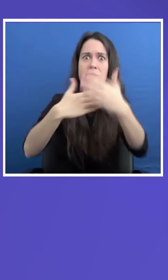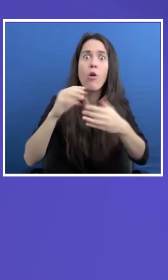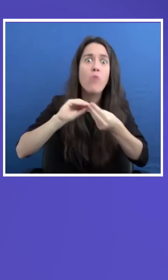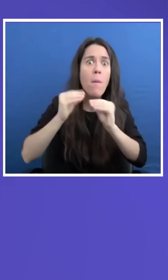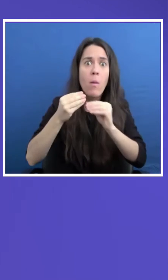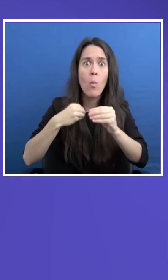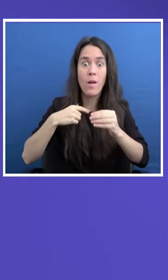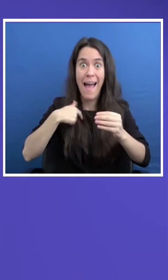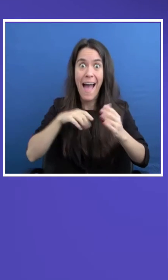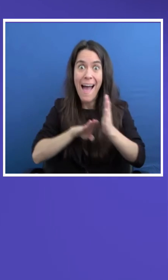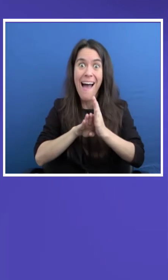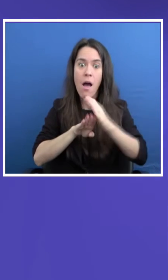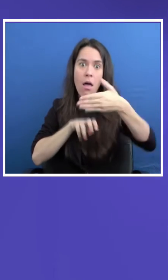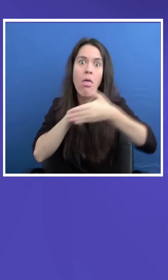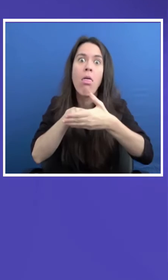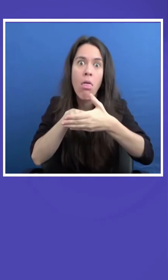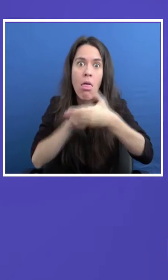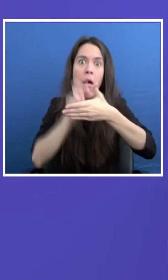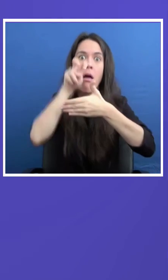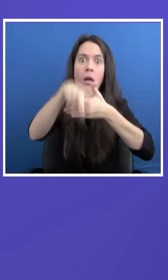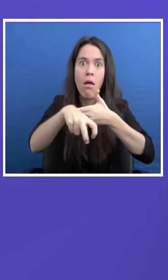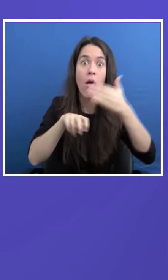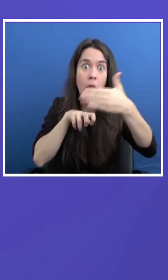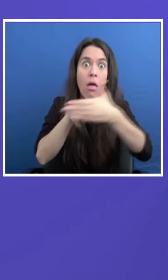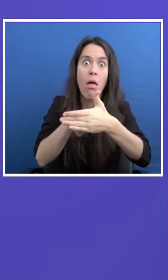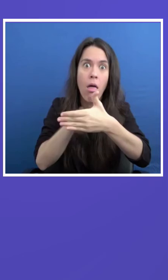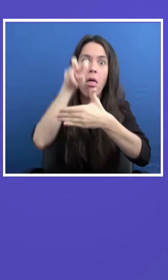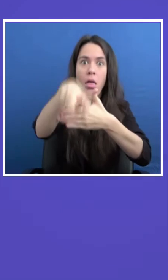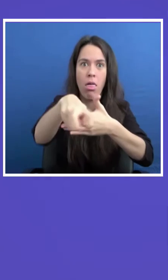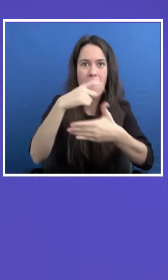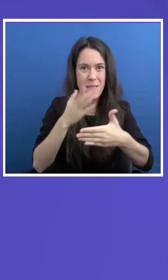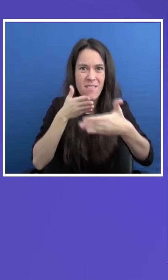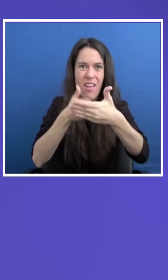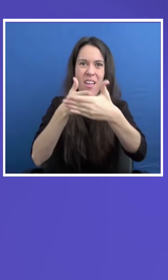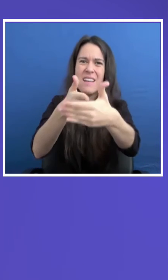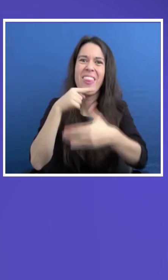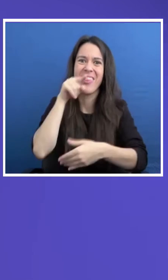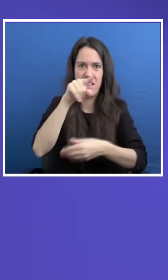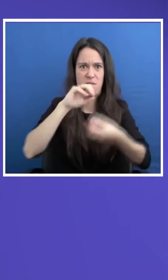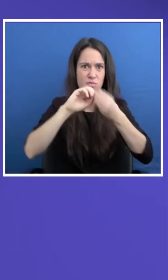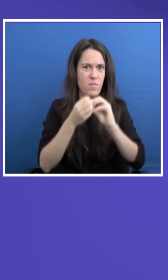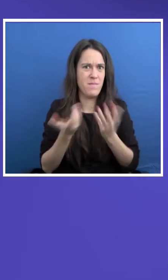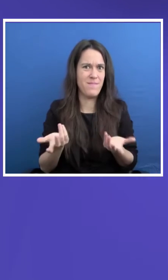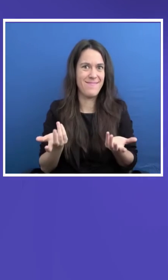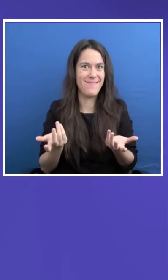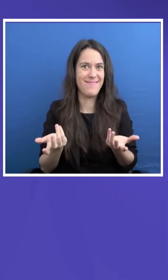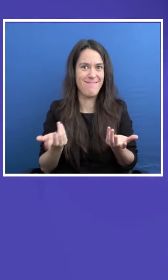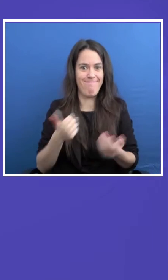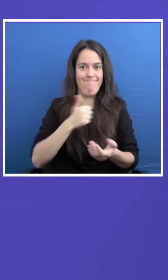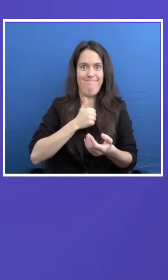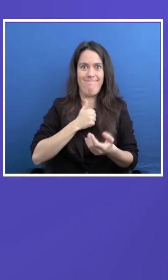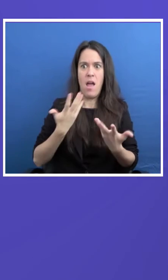have as obstacles that are being put into our way. So it's also up to us to help and remove